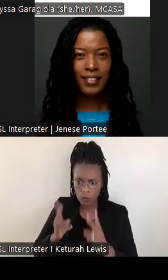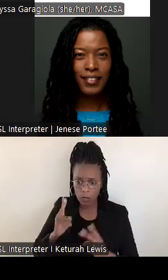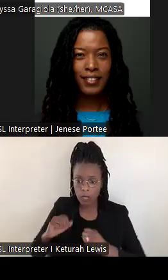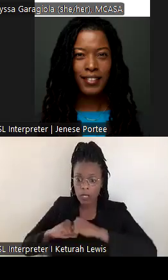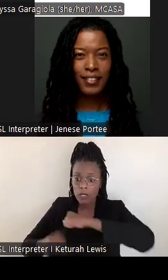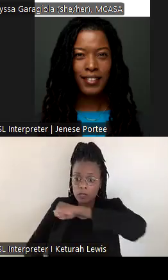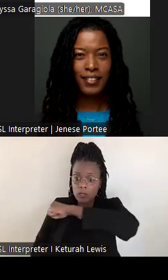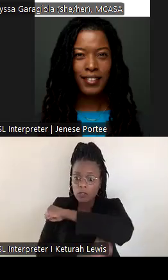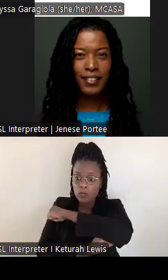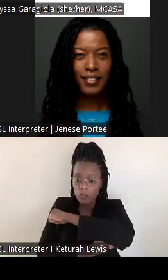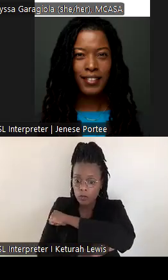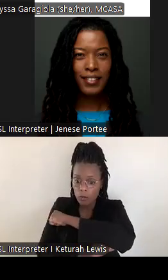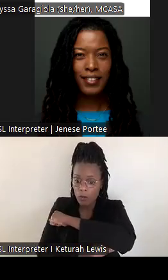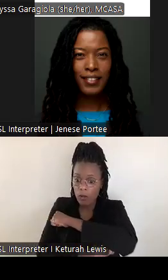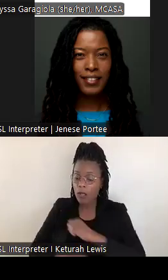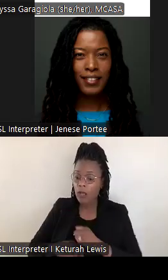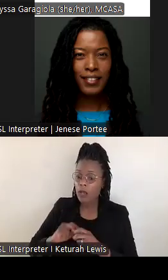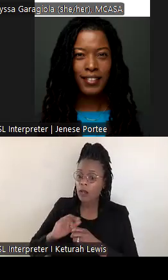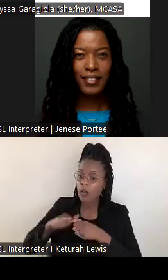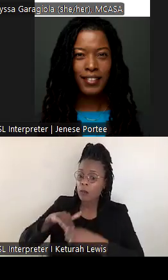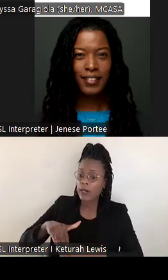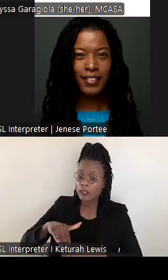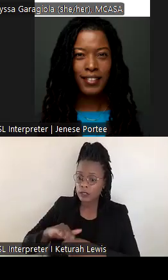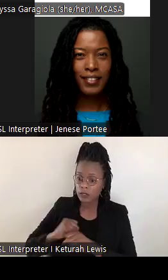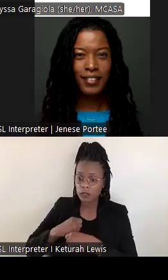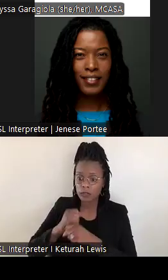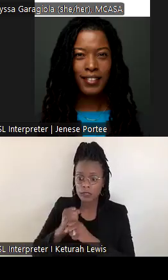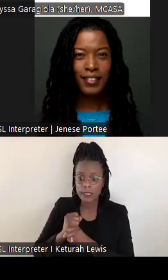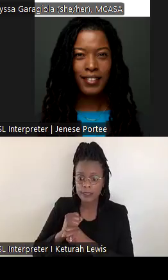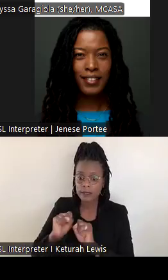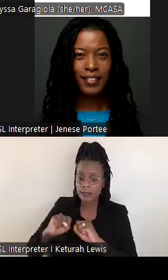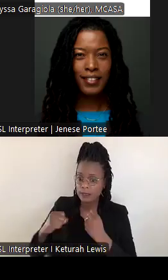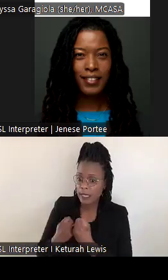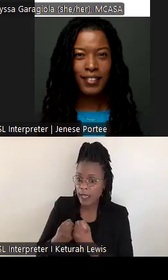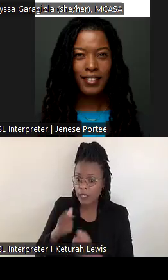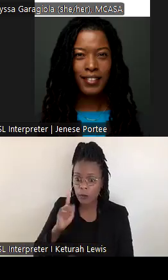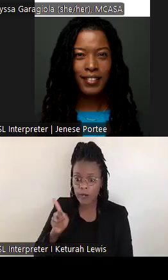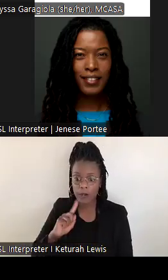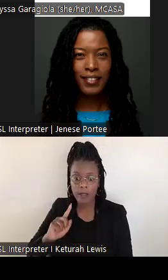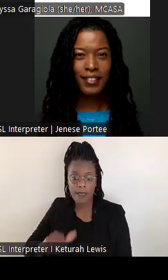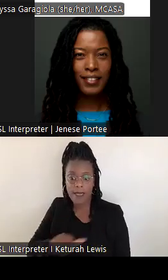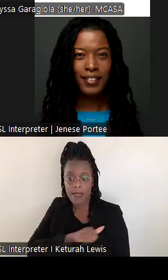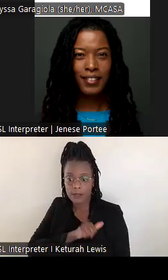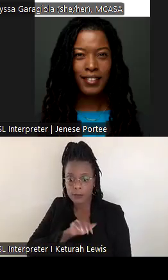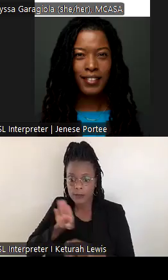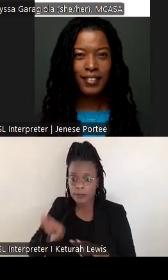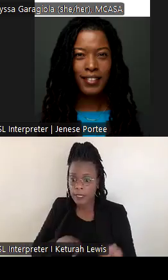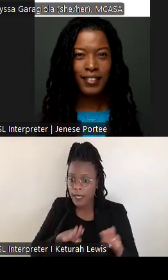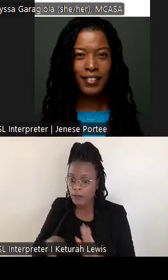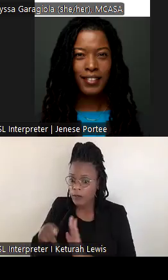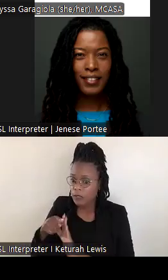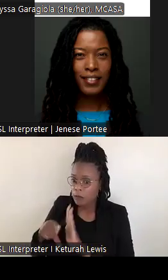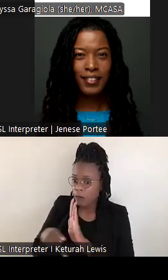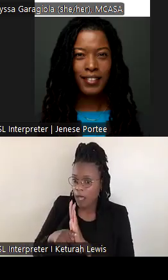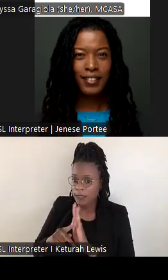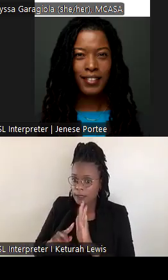oppression cultivate a society in which the attitudes, behaviors, and policies higher up on this pyramid become